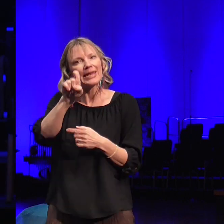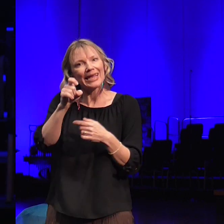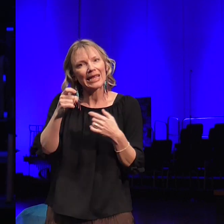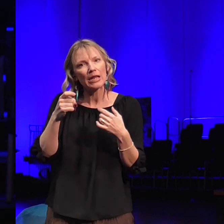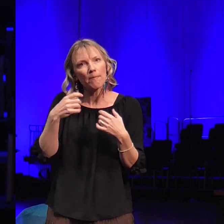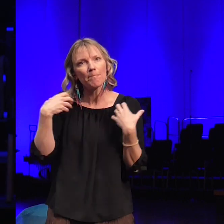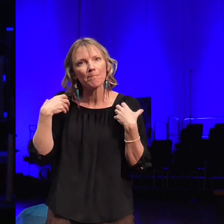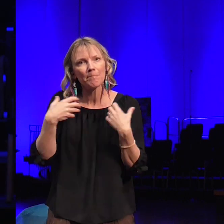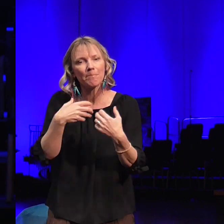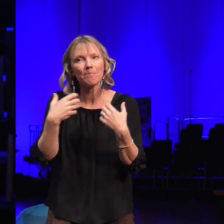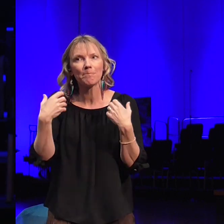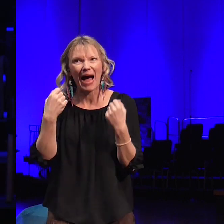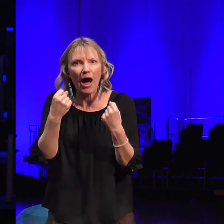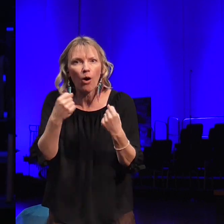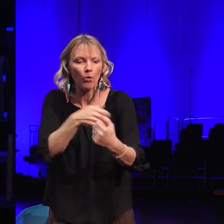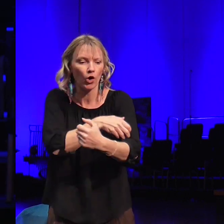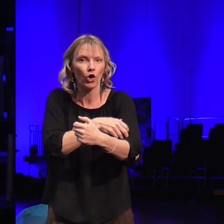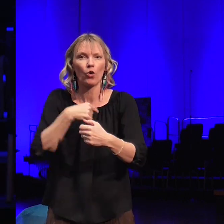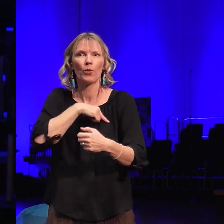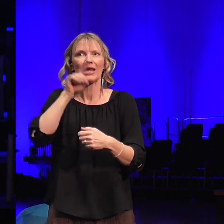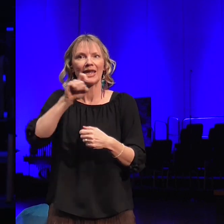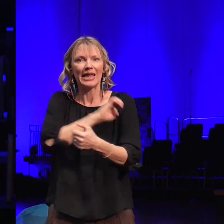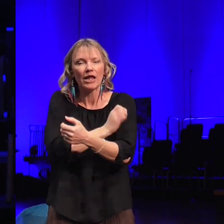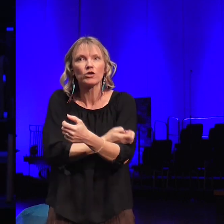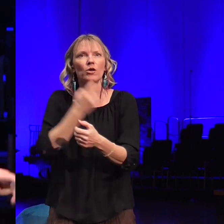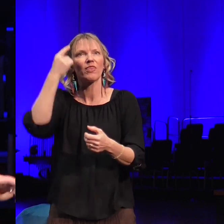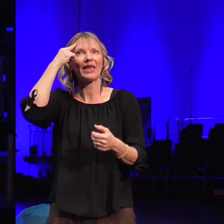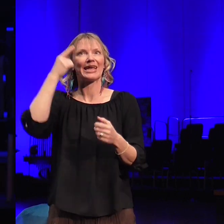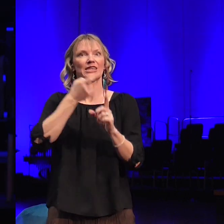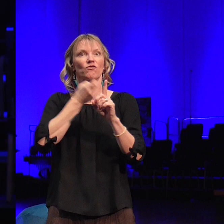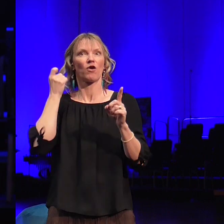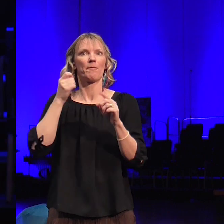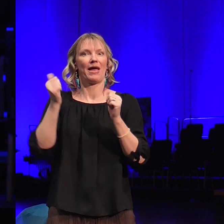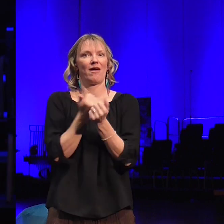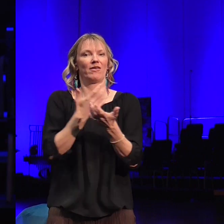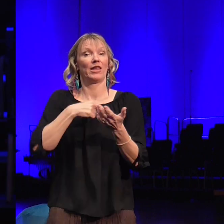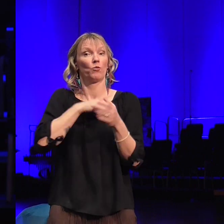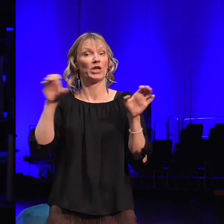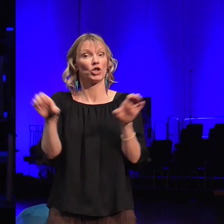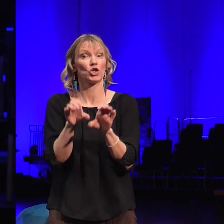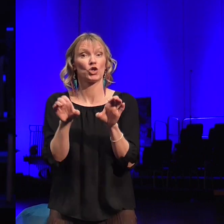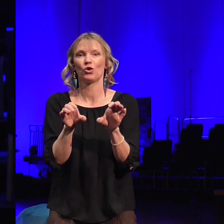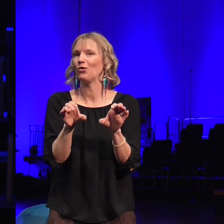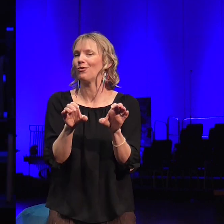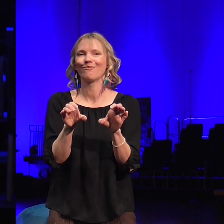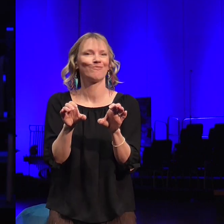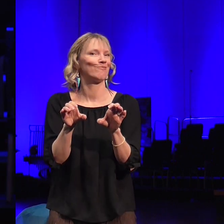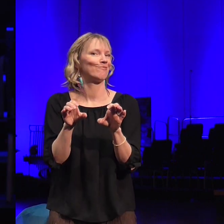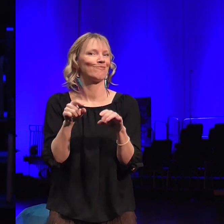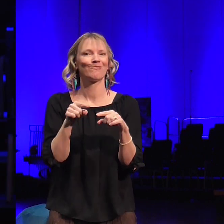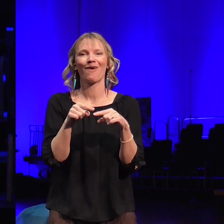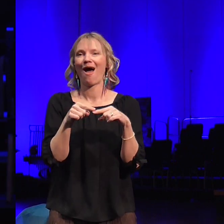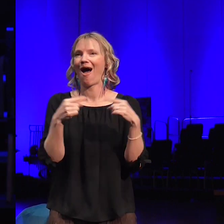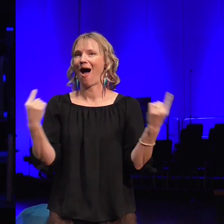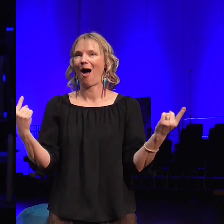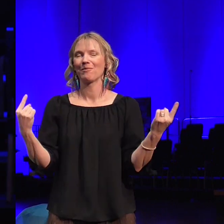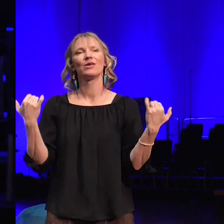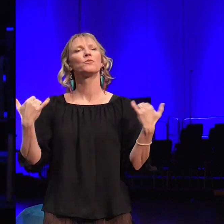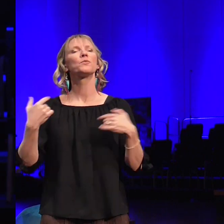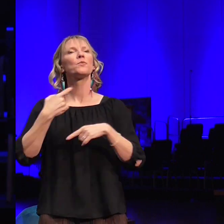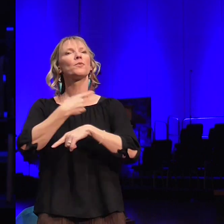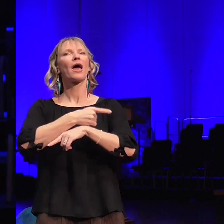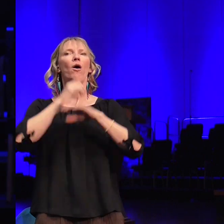need energy. And we think that we get our power and our energy from all that we're doing, but it's really the opposite. And today is just